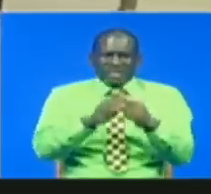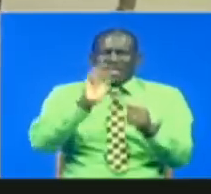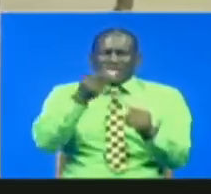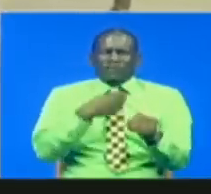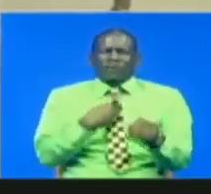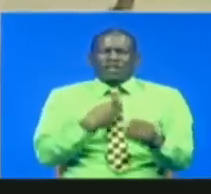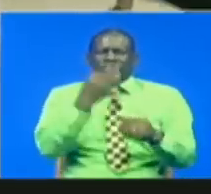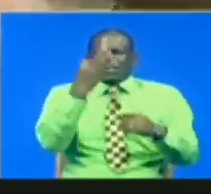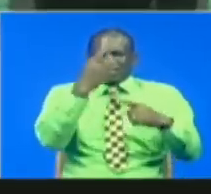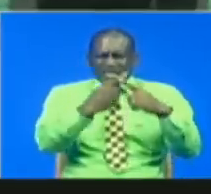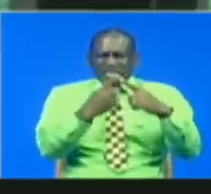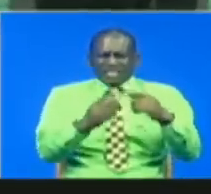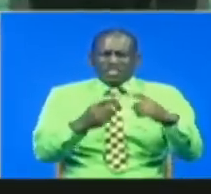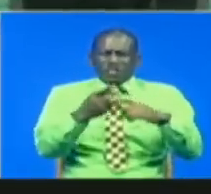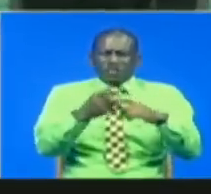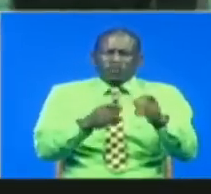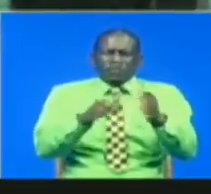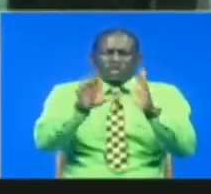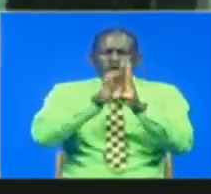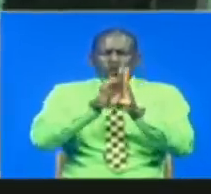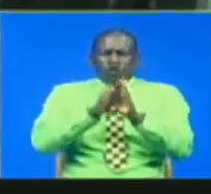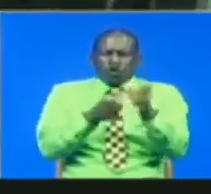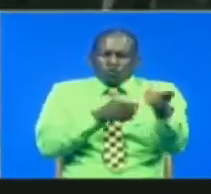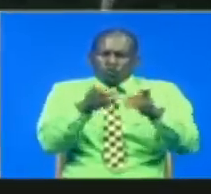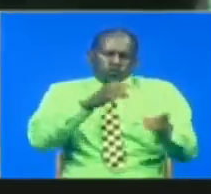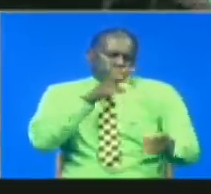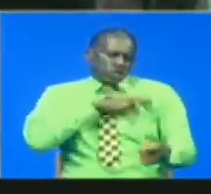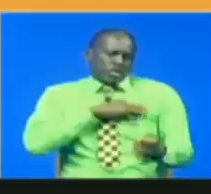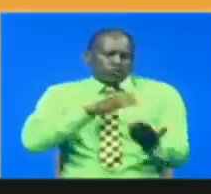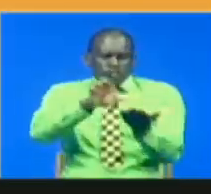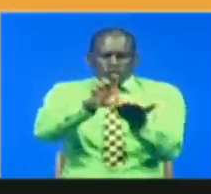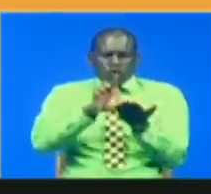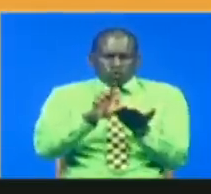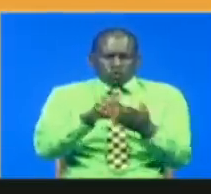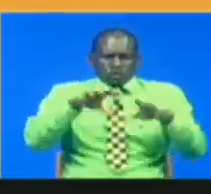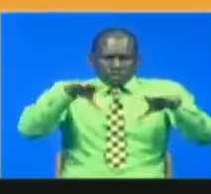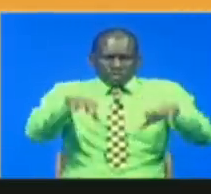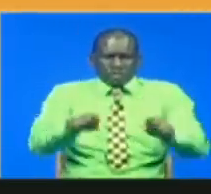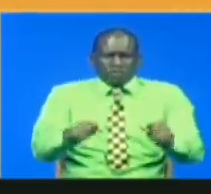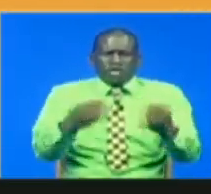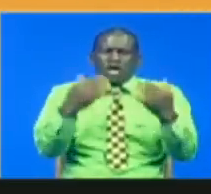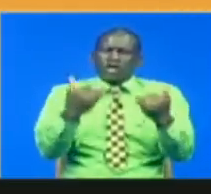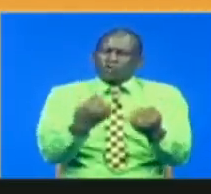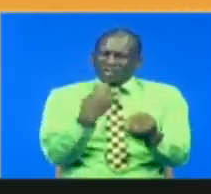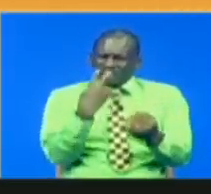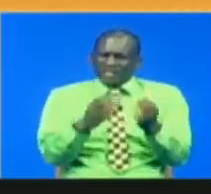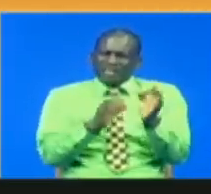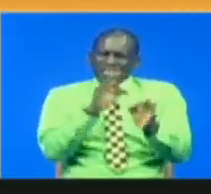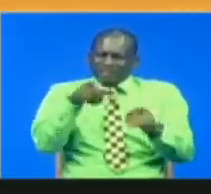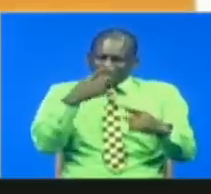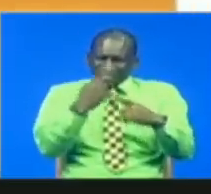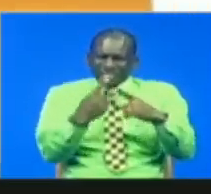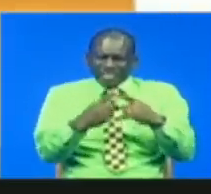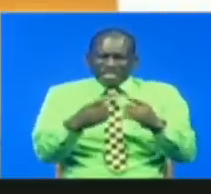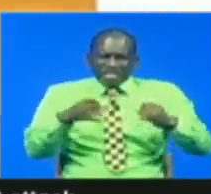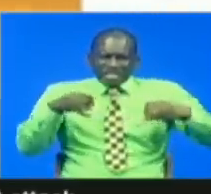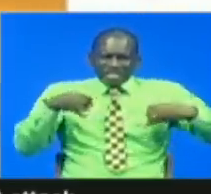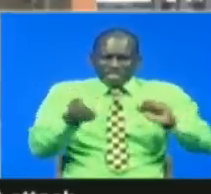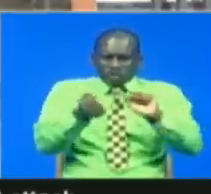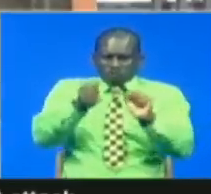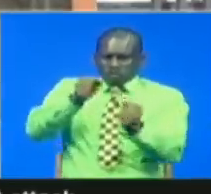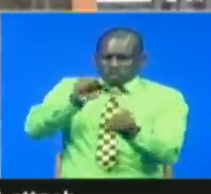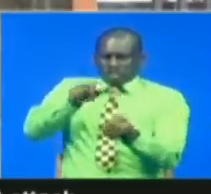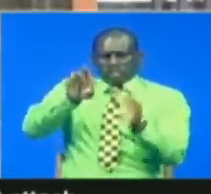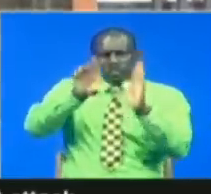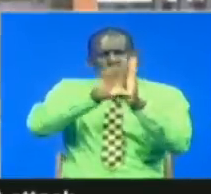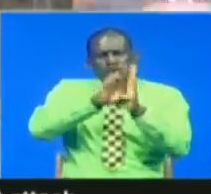3 years since the law imposing caps on lending rates was adopted. It remains to be seen whether this year efforts to amend this law